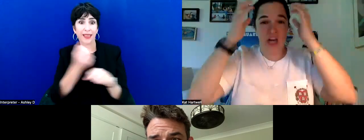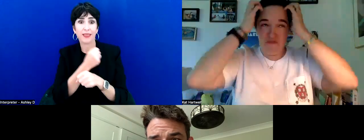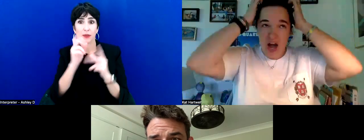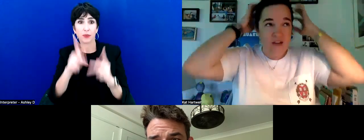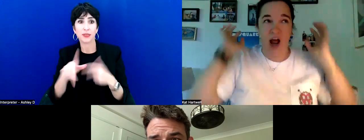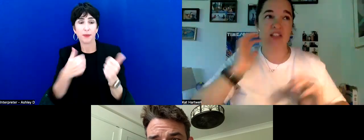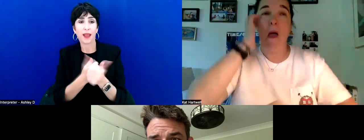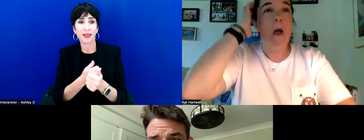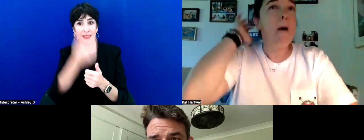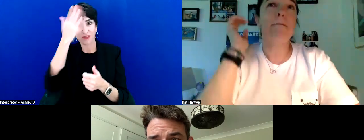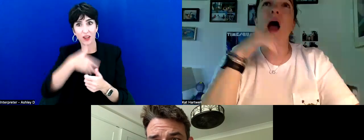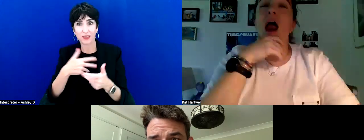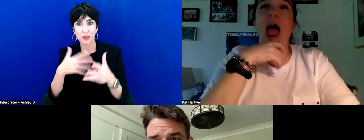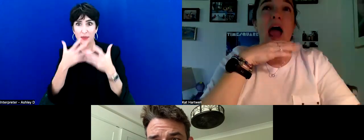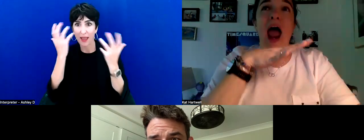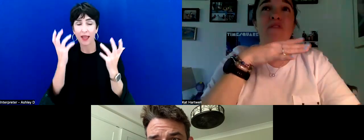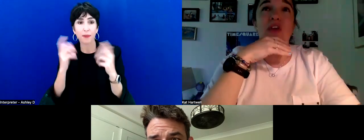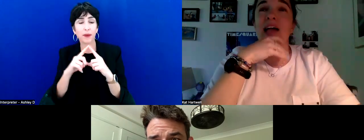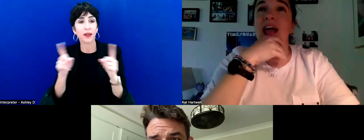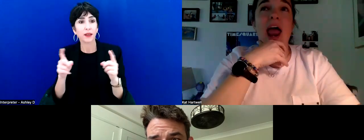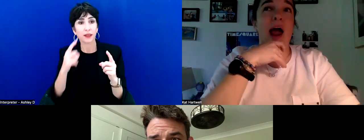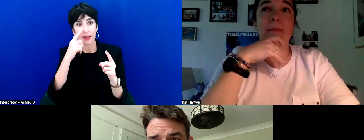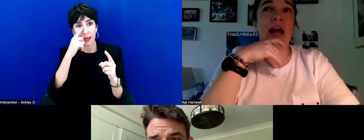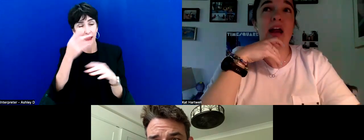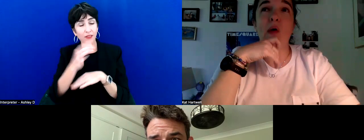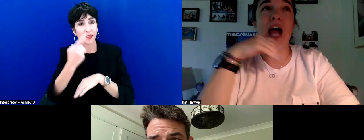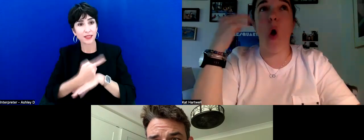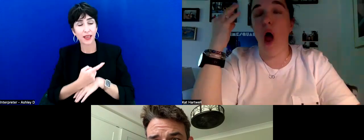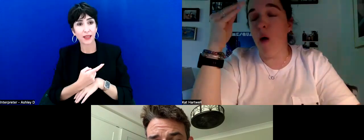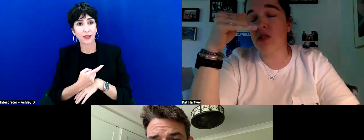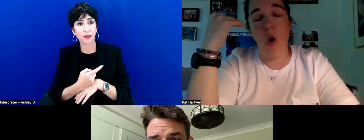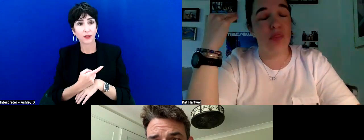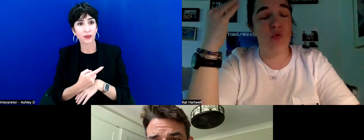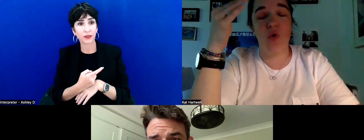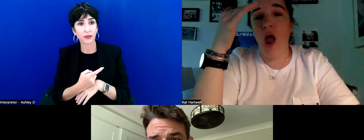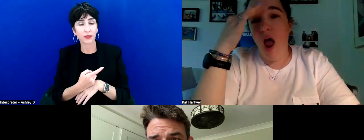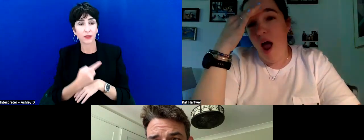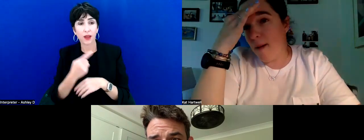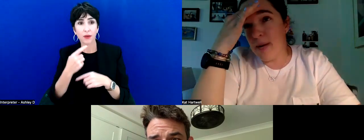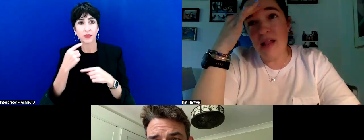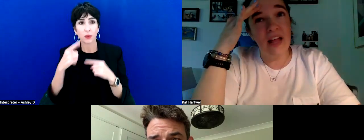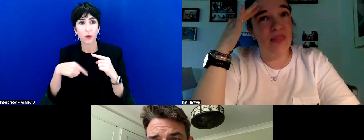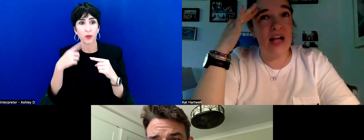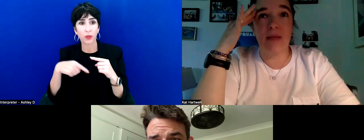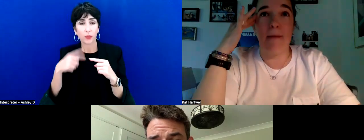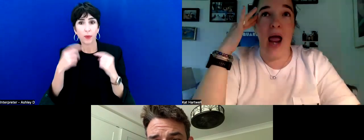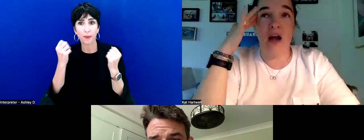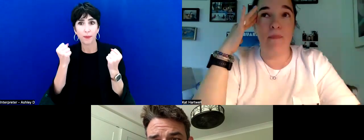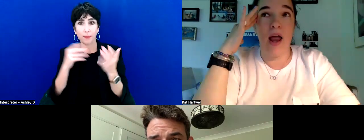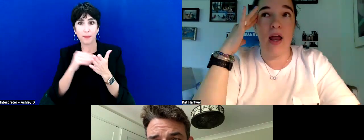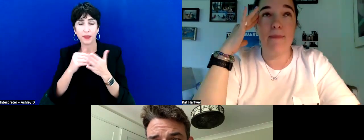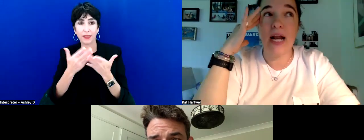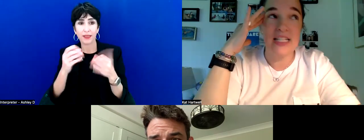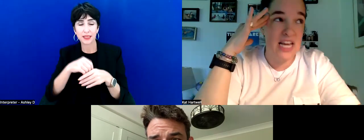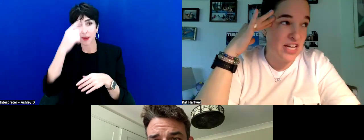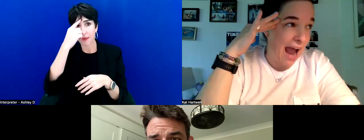the person in front of us. But after that day, I was going through a million things in my mind. I'm